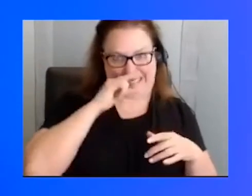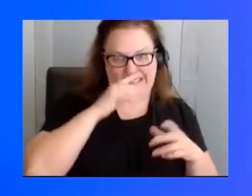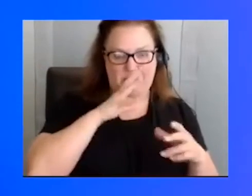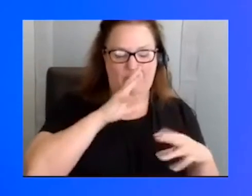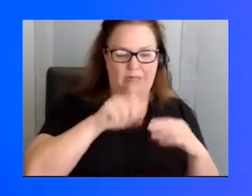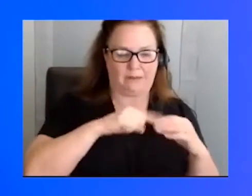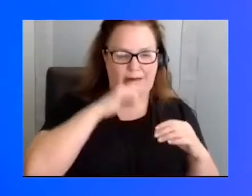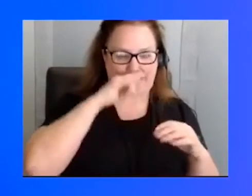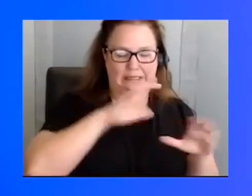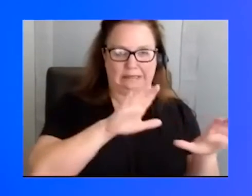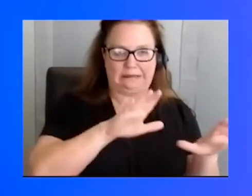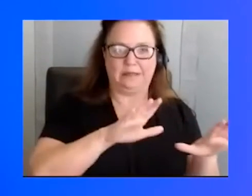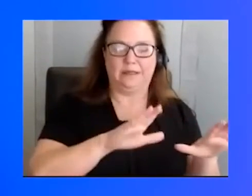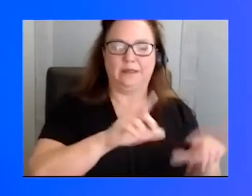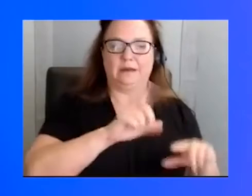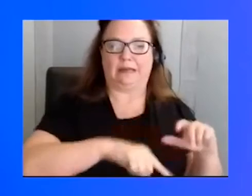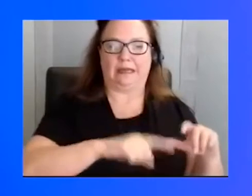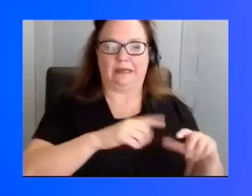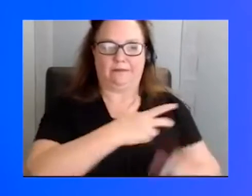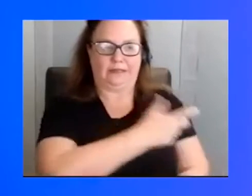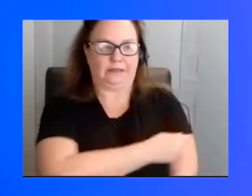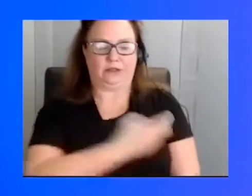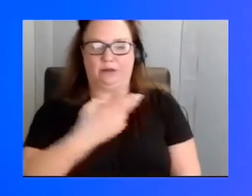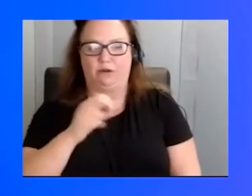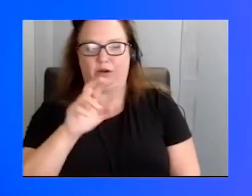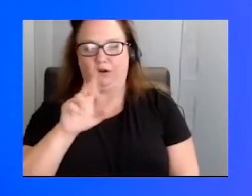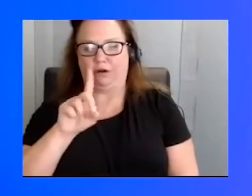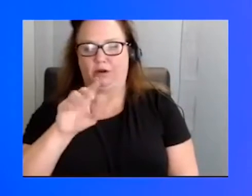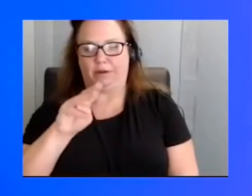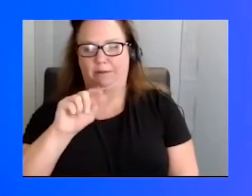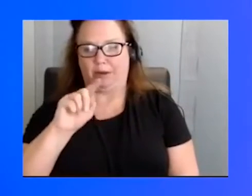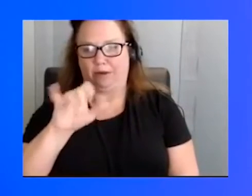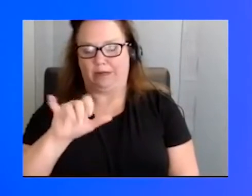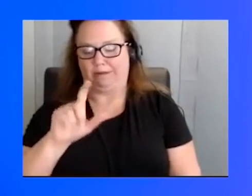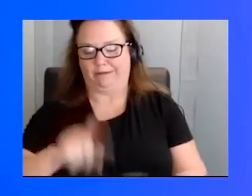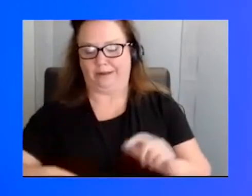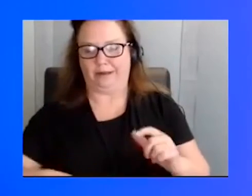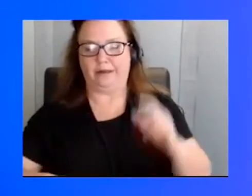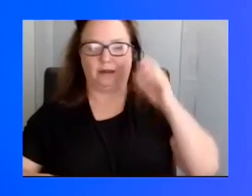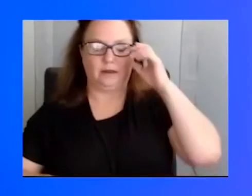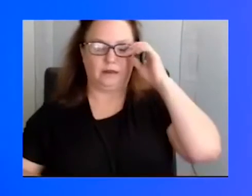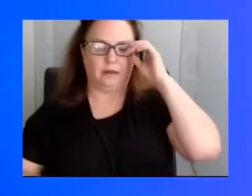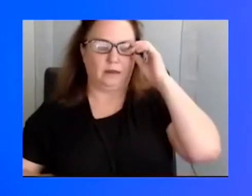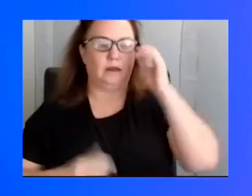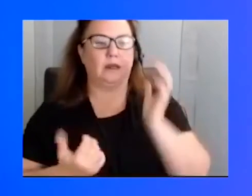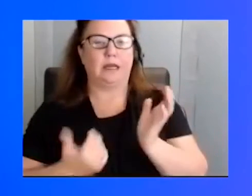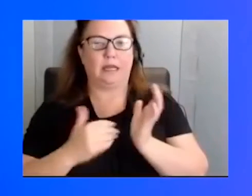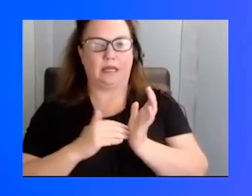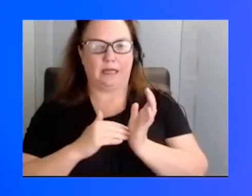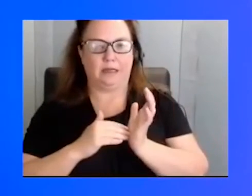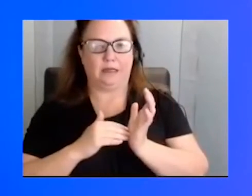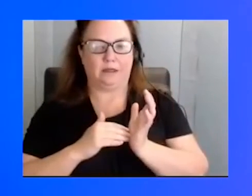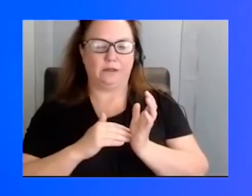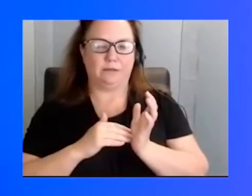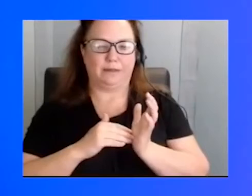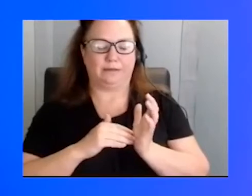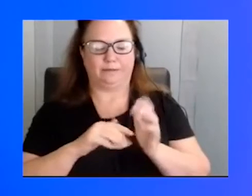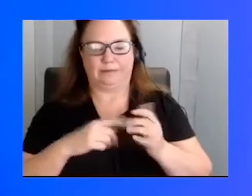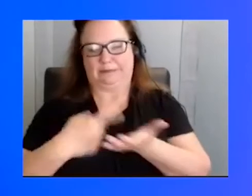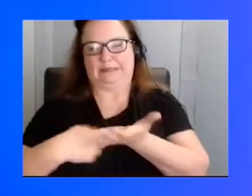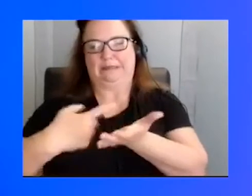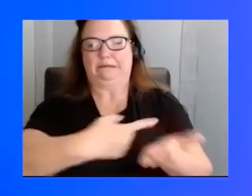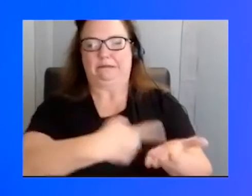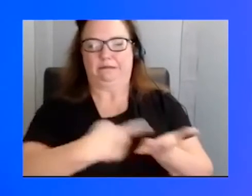there. So you are not going to reach herd immunity like that. And again, there has been vaccination, and just understand that it is a kind of